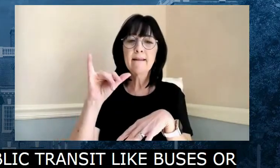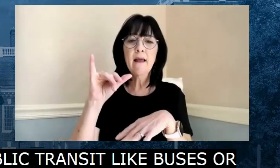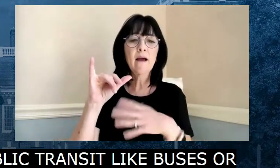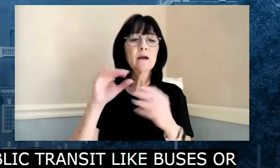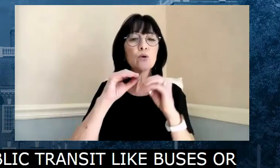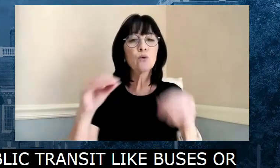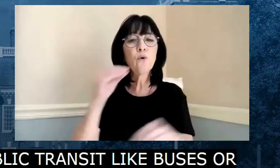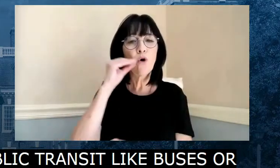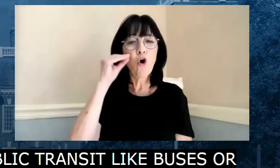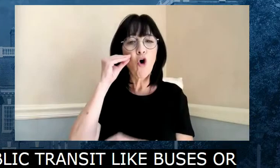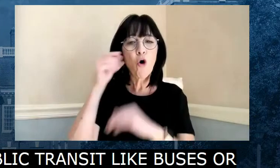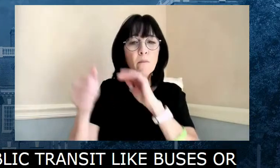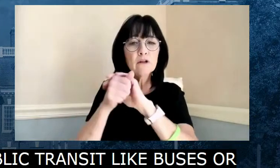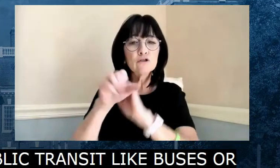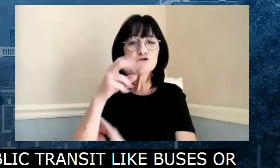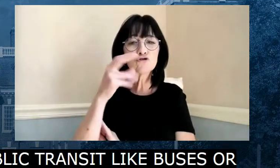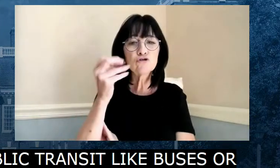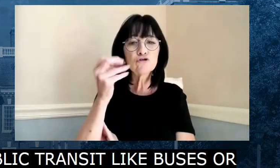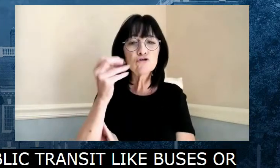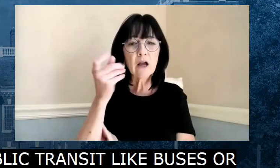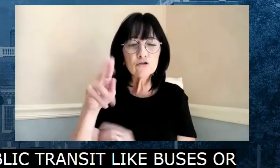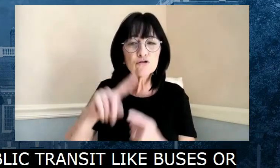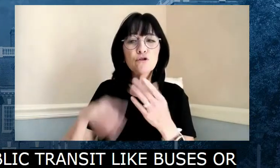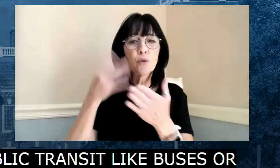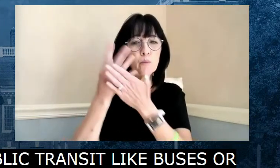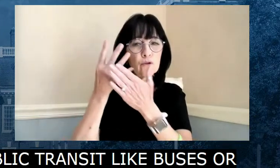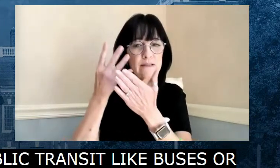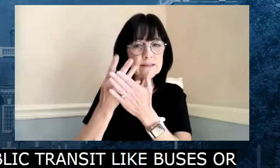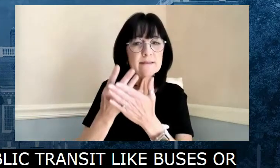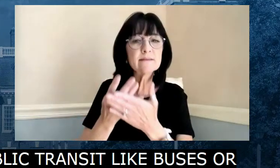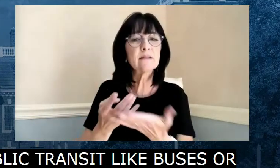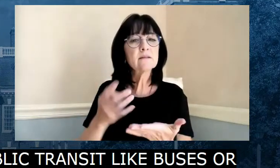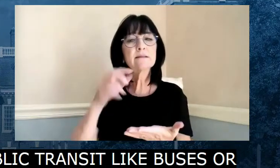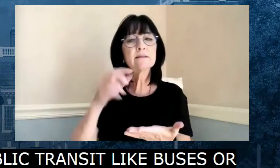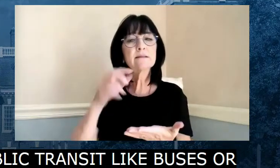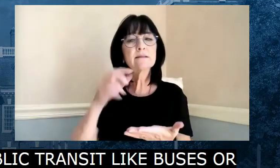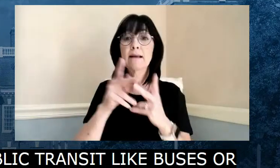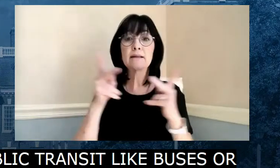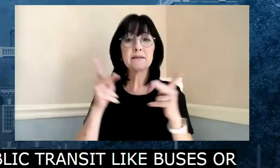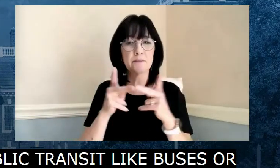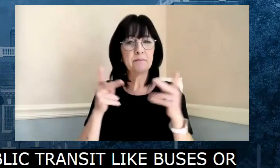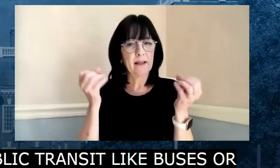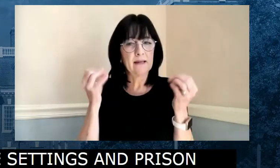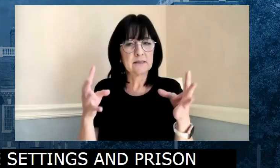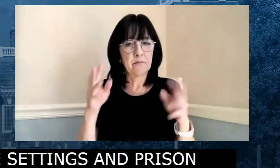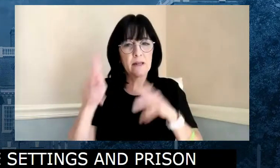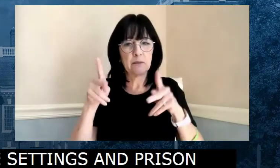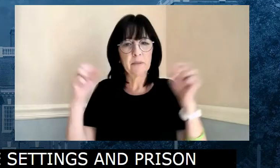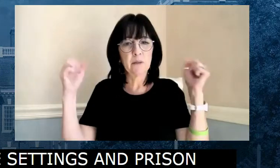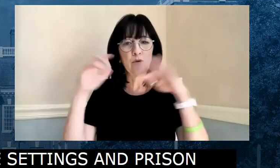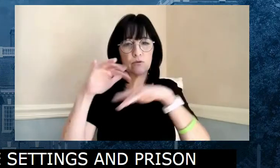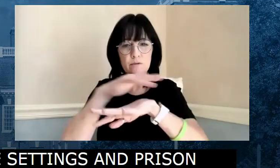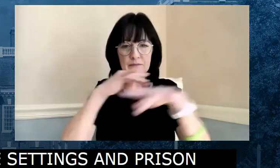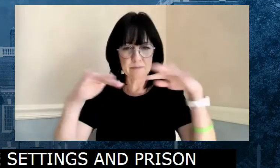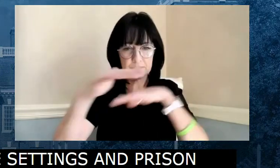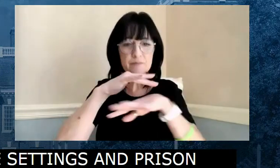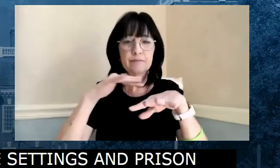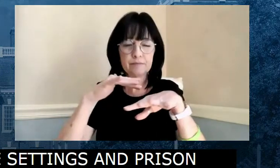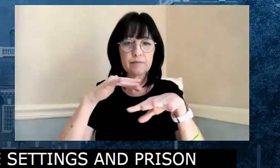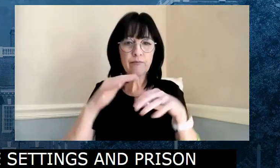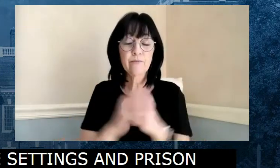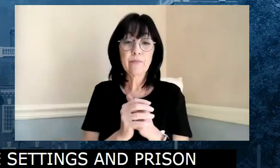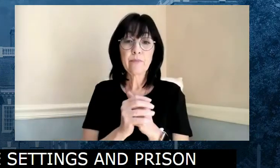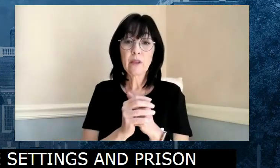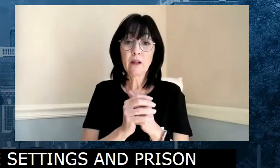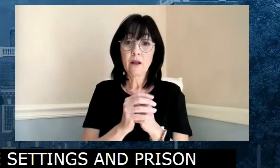many Delawareans think this is good news, it's really only good news for those who are fully vaccinated. If